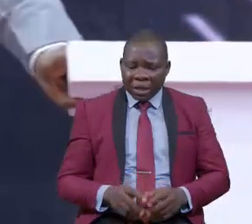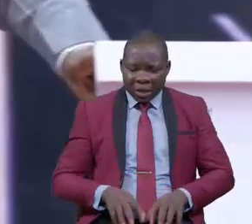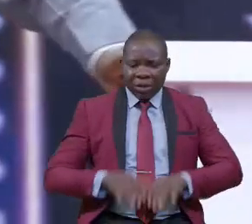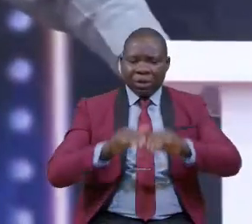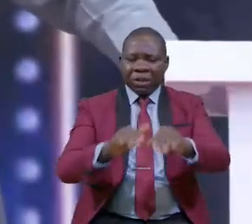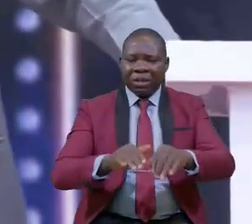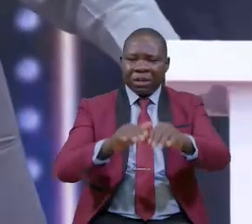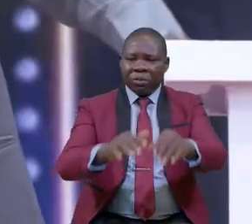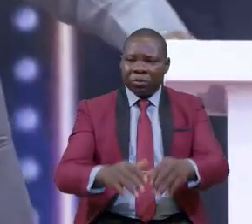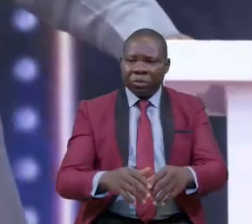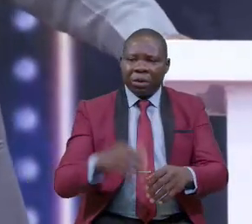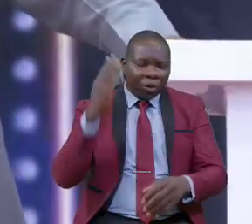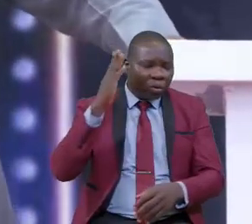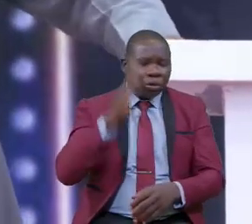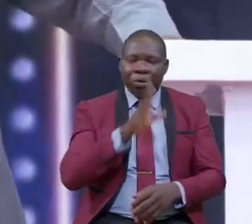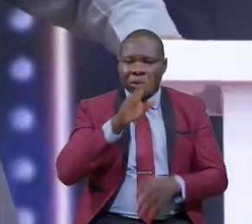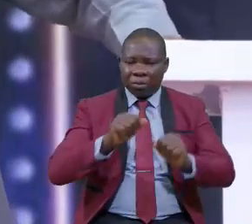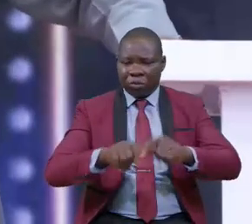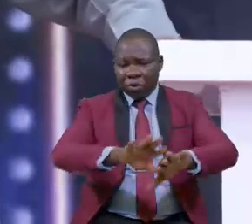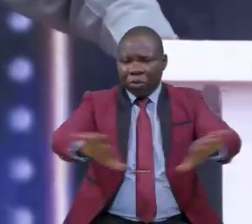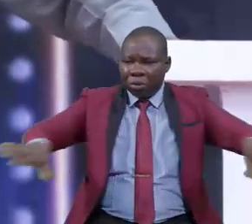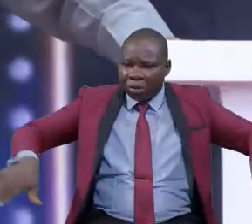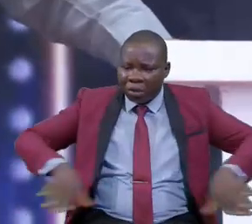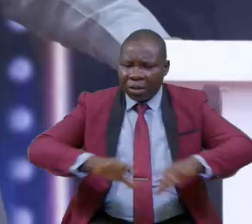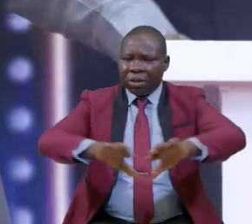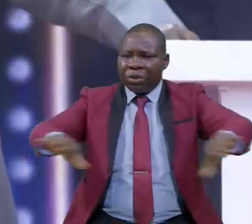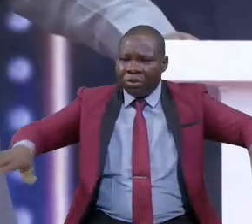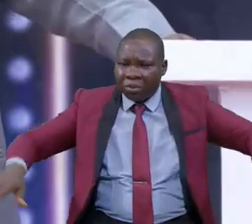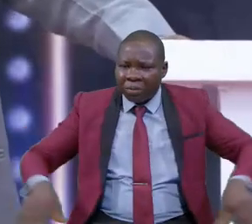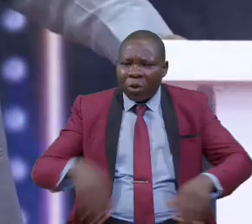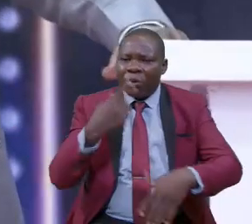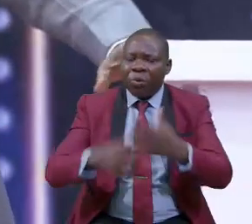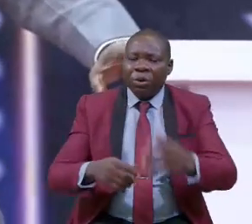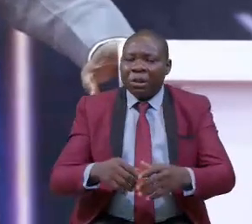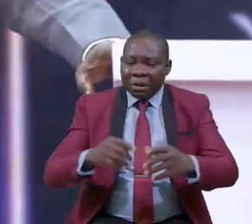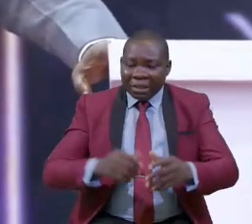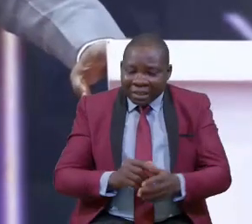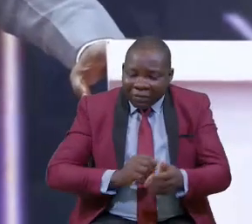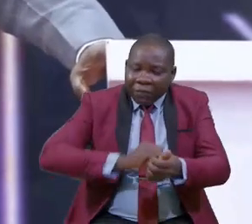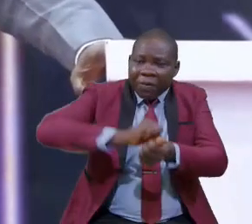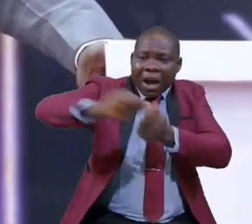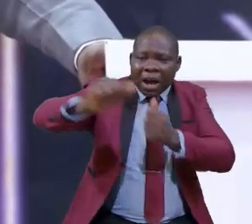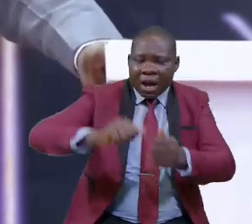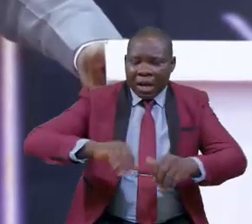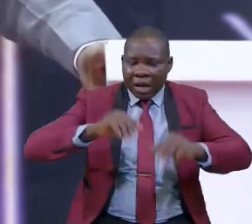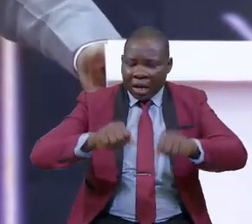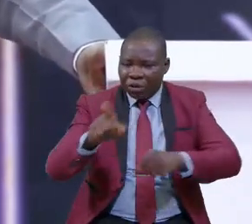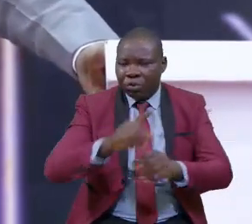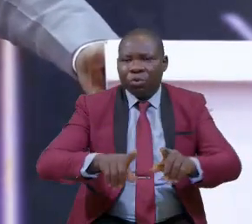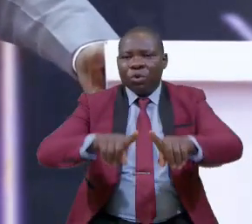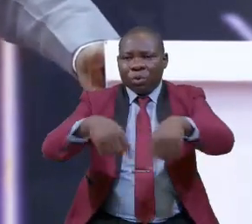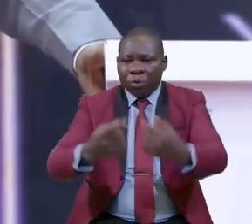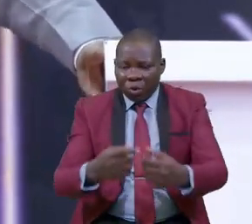had no fear of anything, anyone on earth? That time has